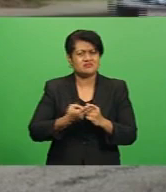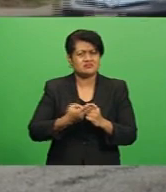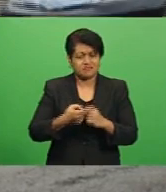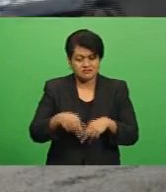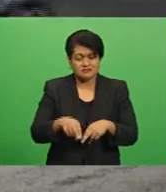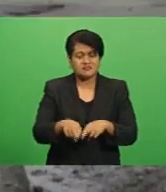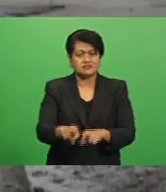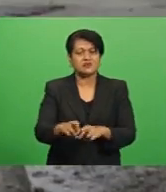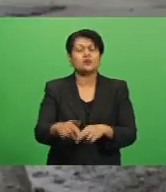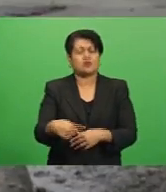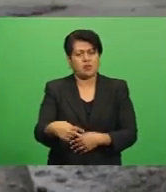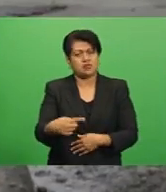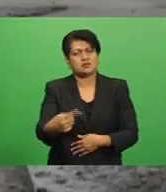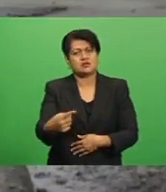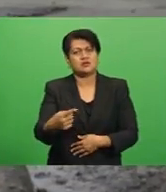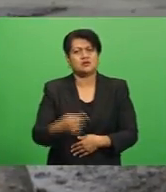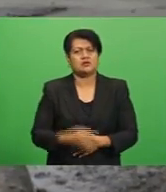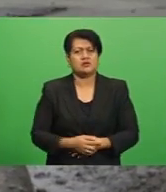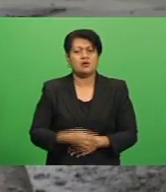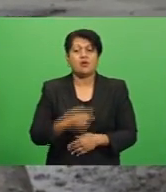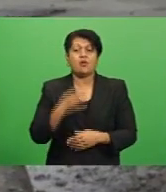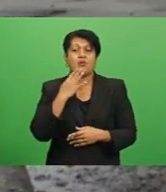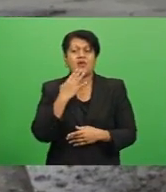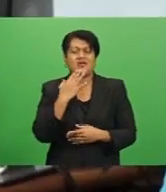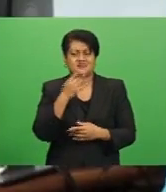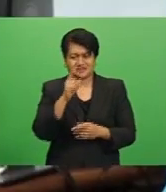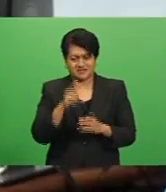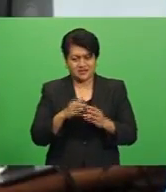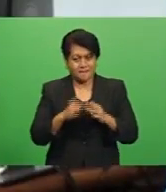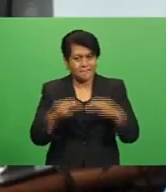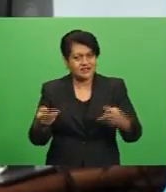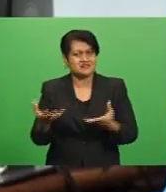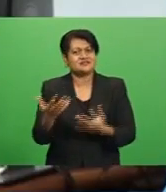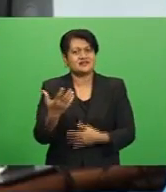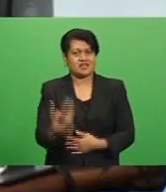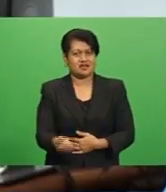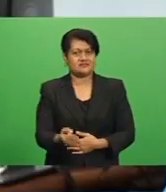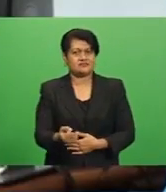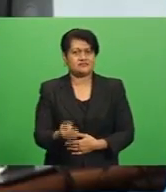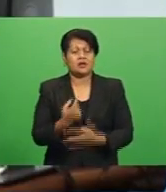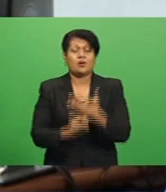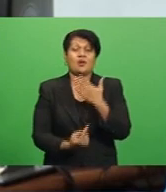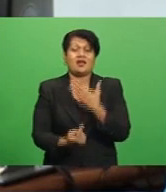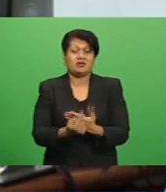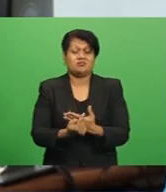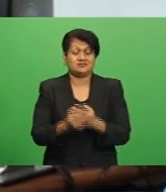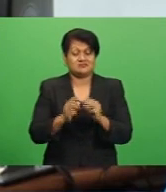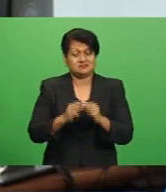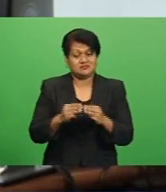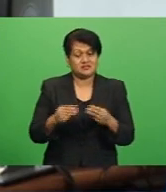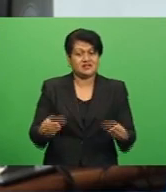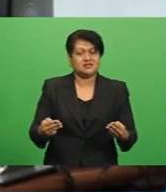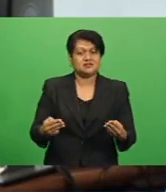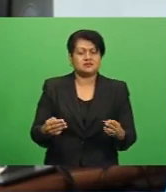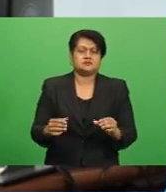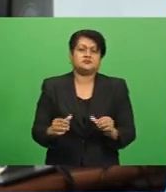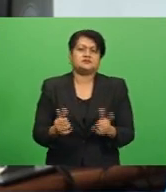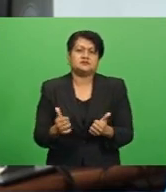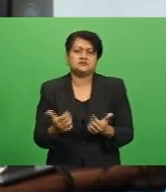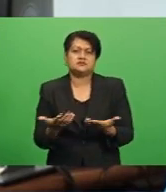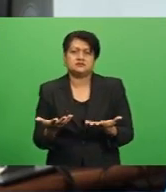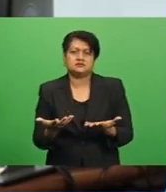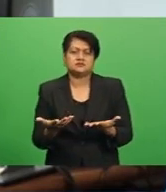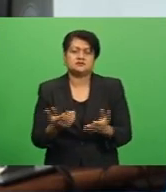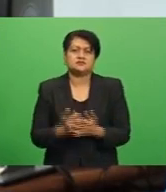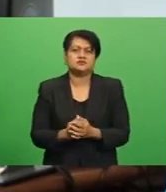commence once raw materials become available. What happened is we had run out of bitumen